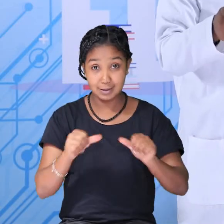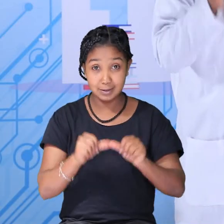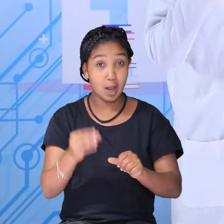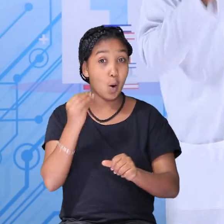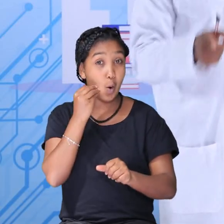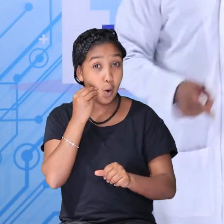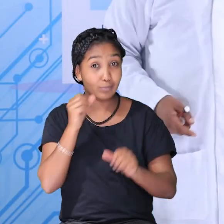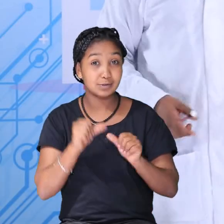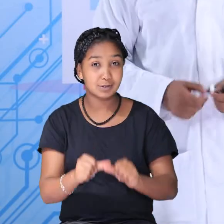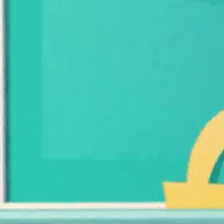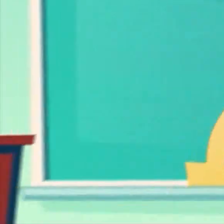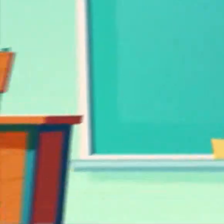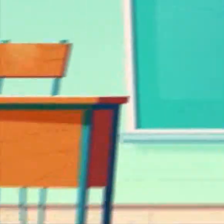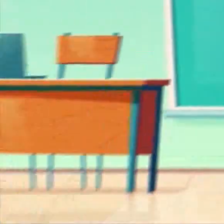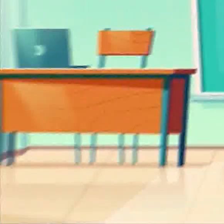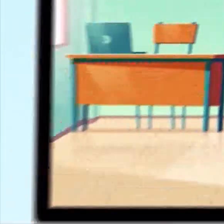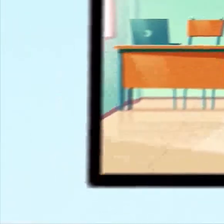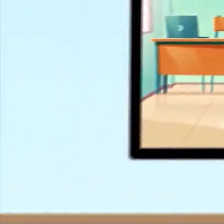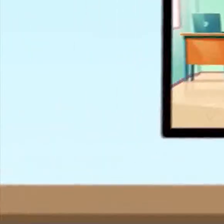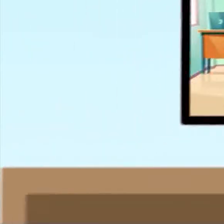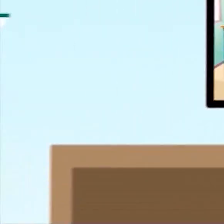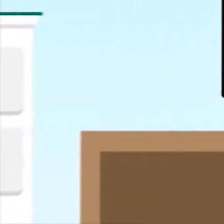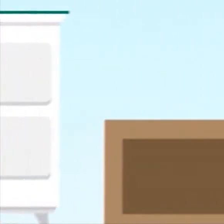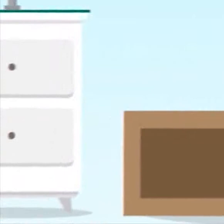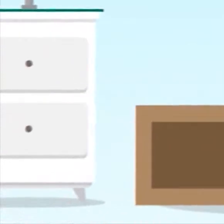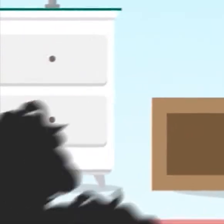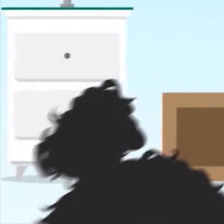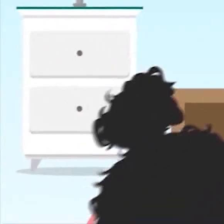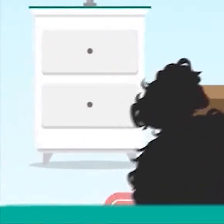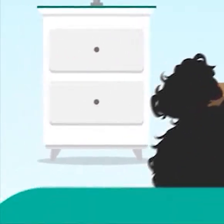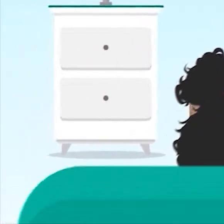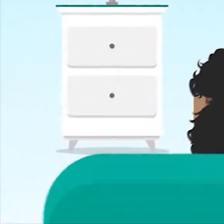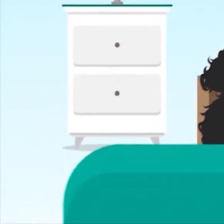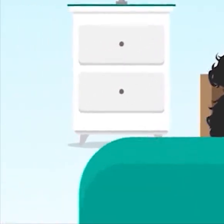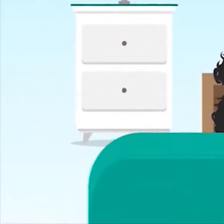stay home, stay safe.